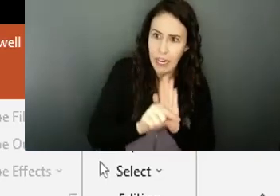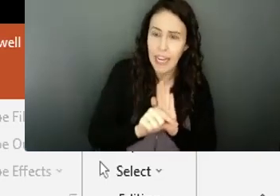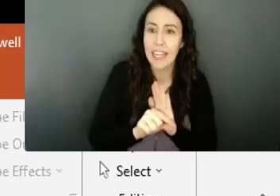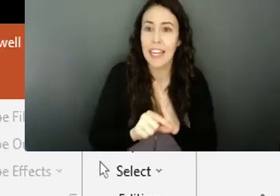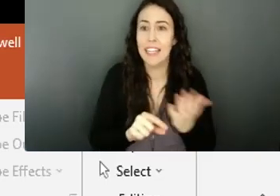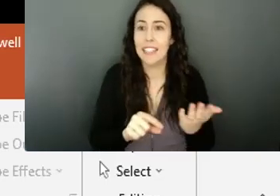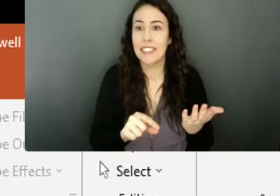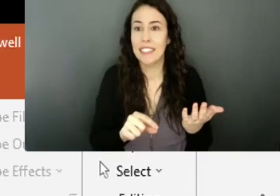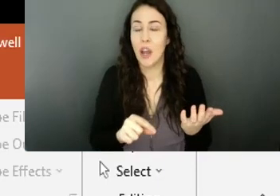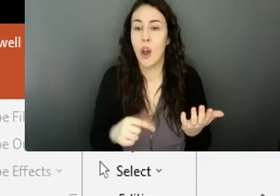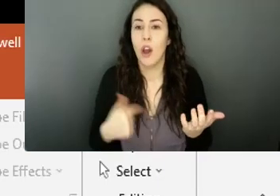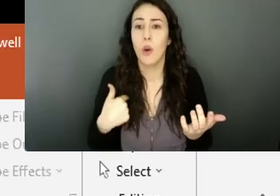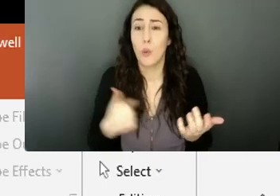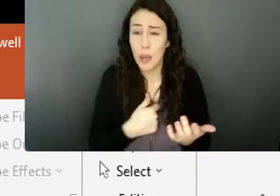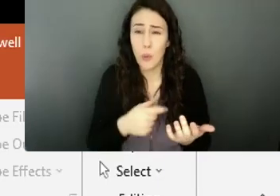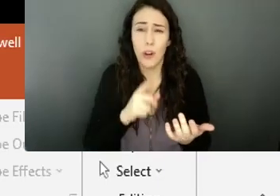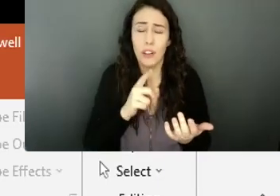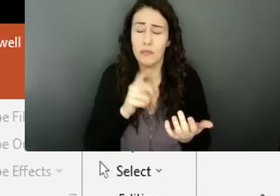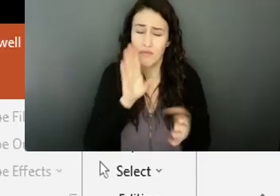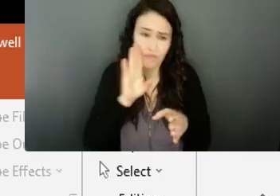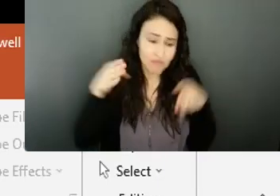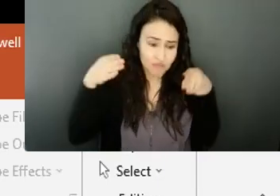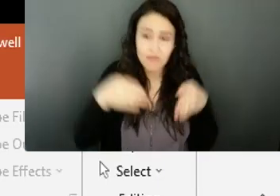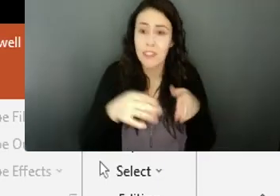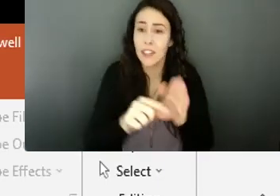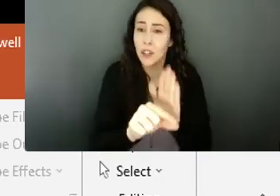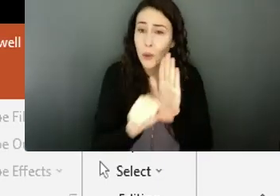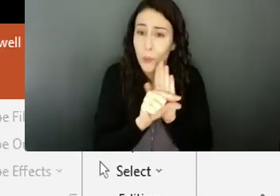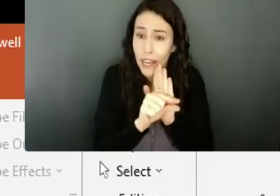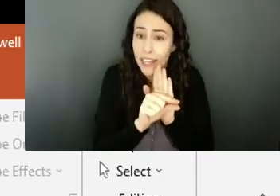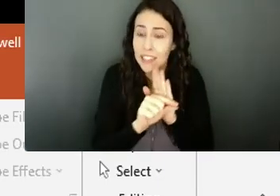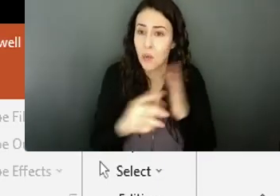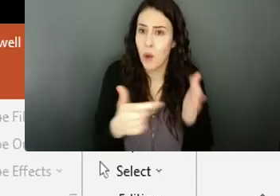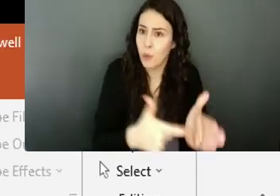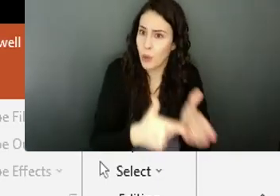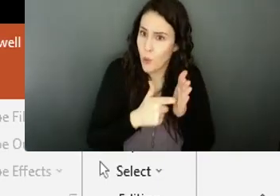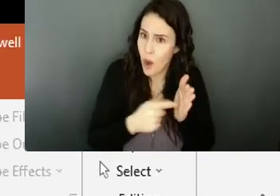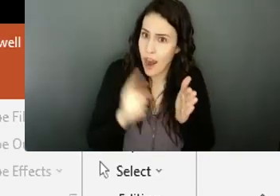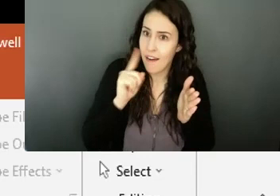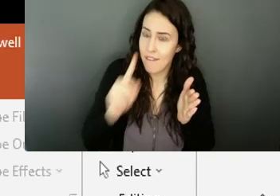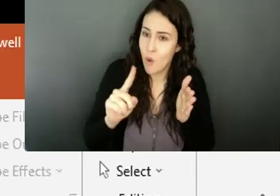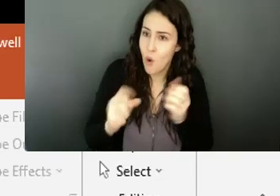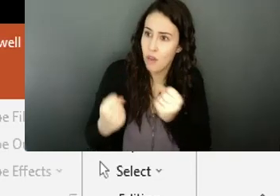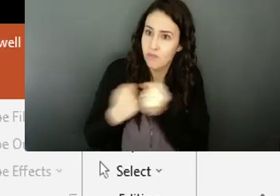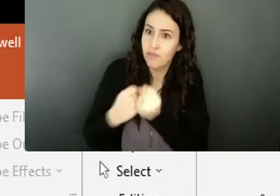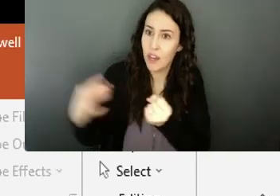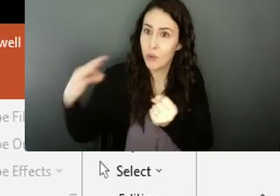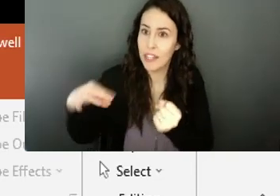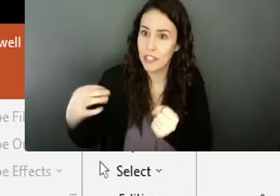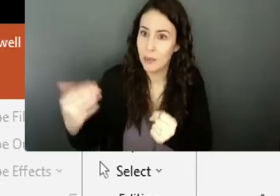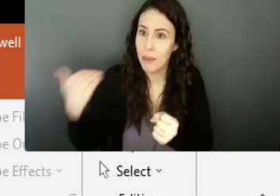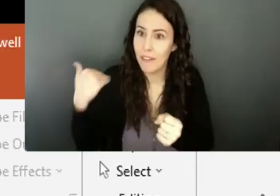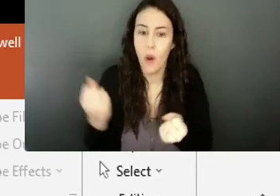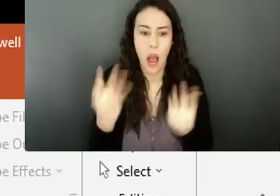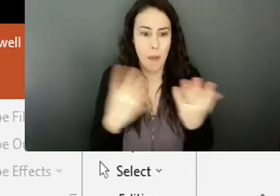so grade focused. We were so focused on what had been required for accreditation before. Okay, how many of